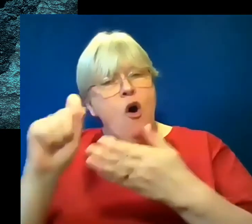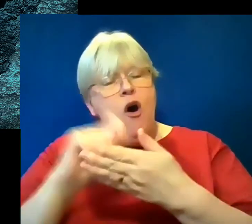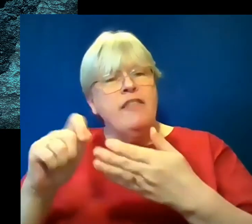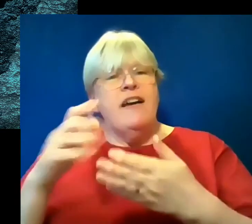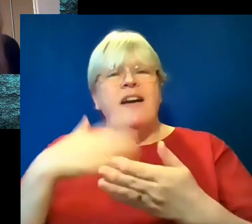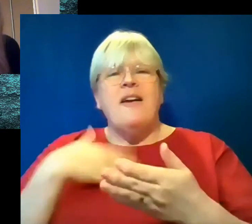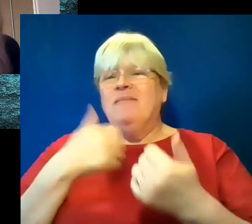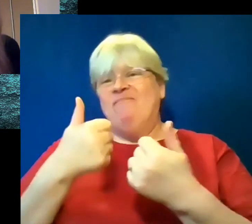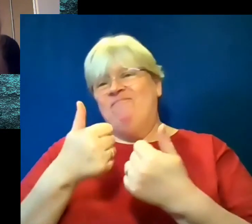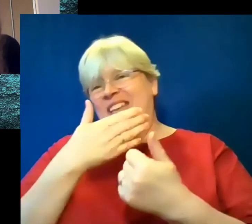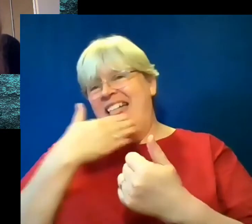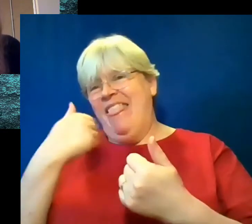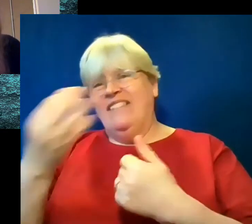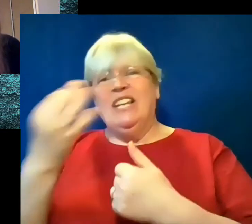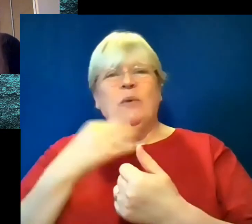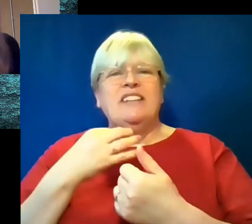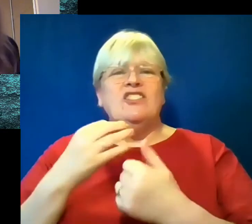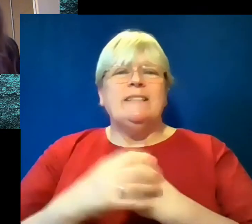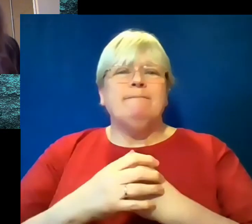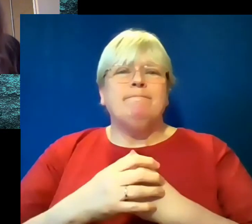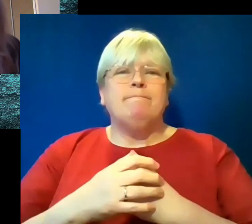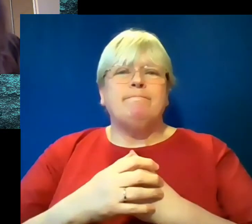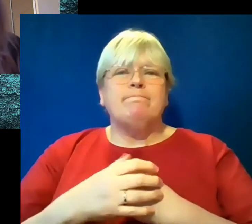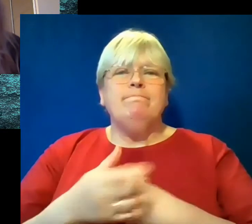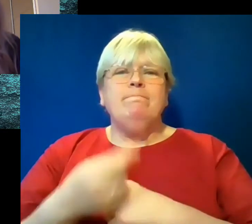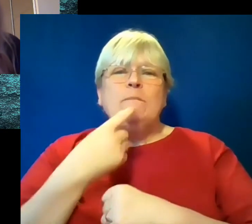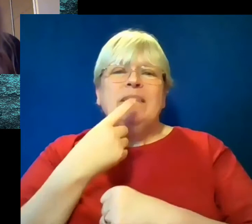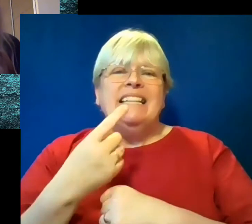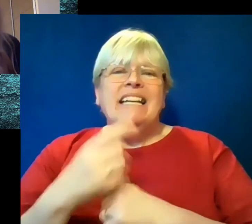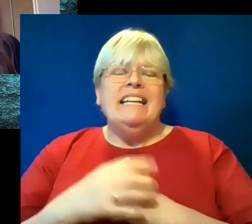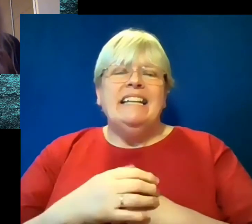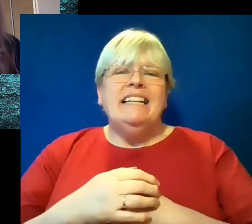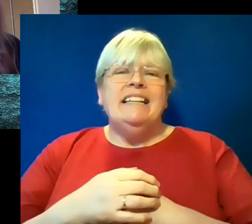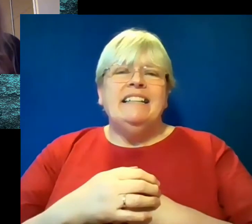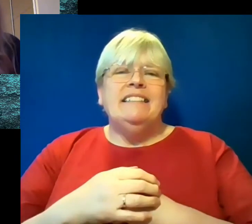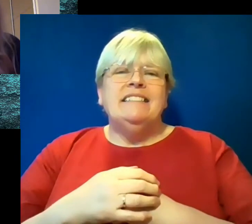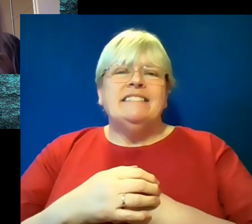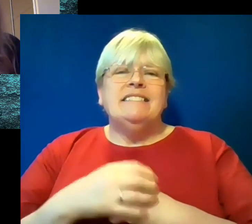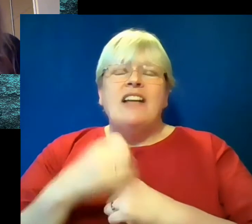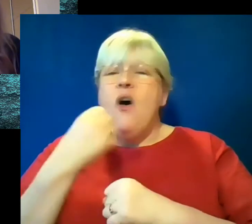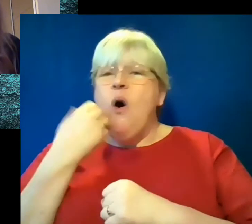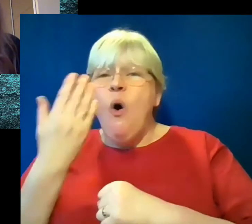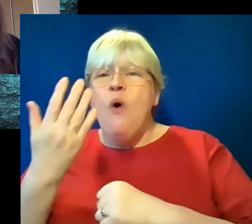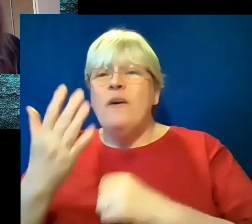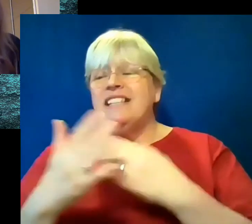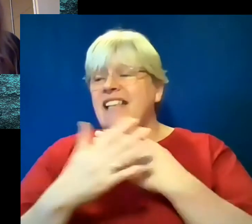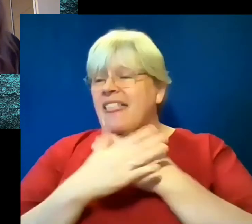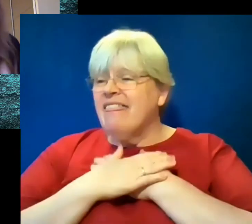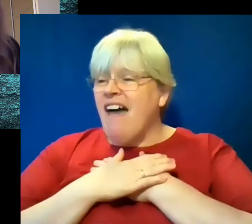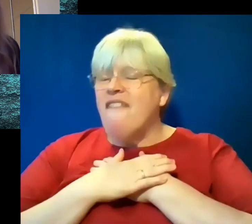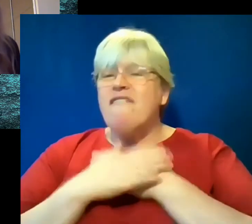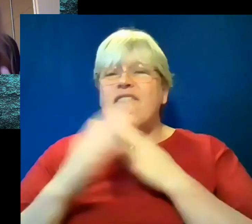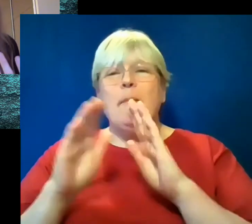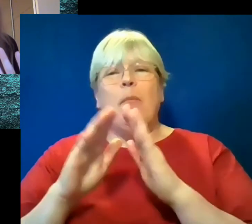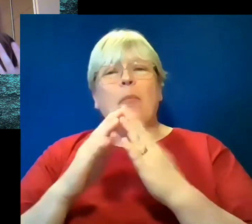Harris, that's a lovely question. I would say I have always loved books, and I have